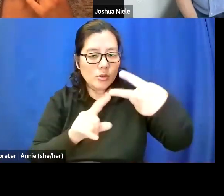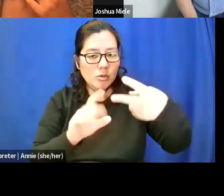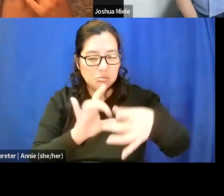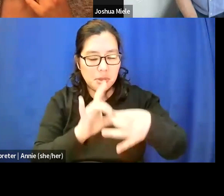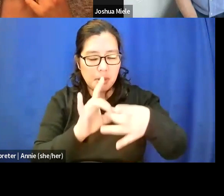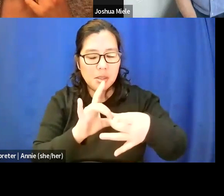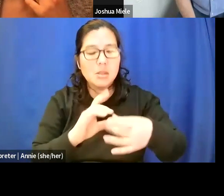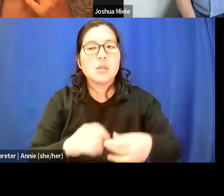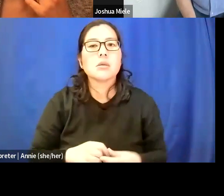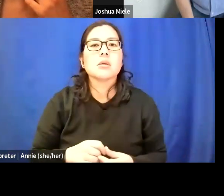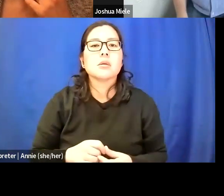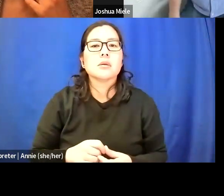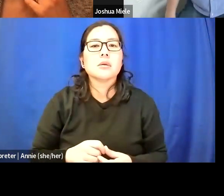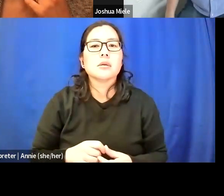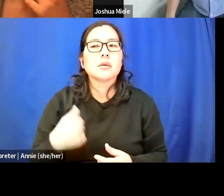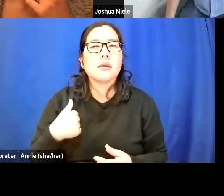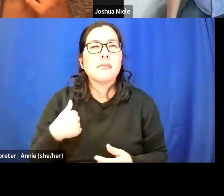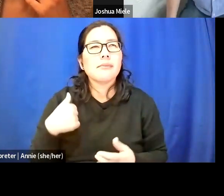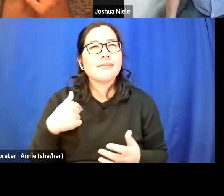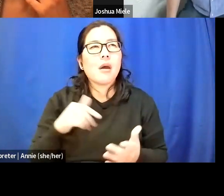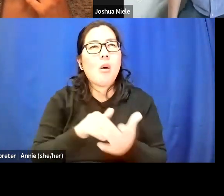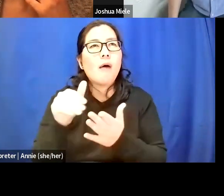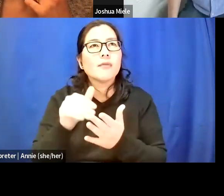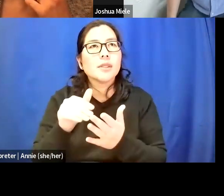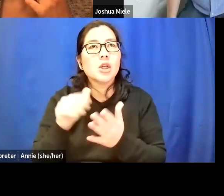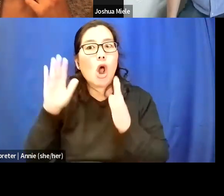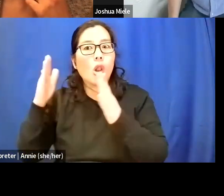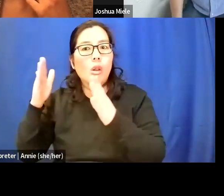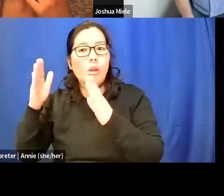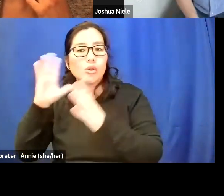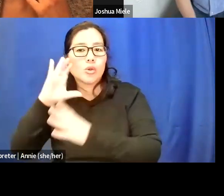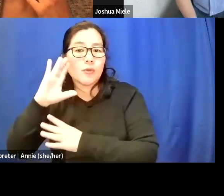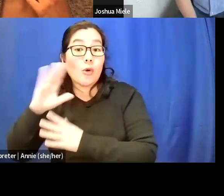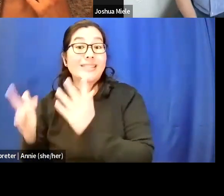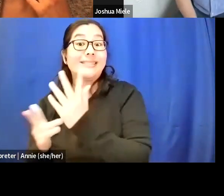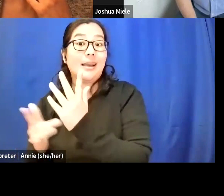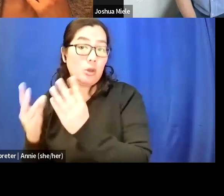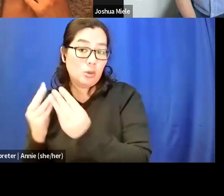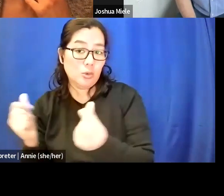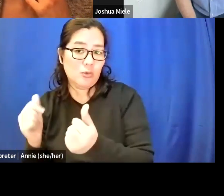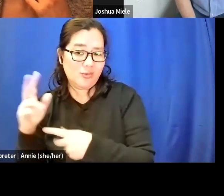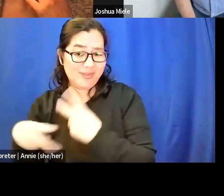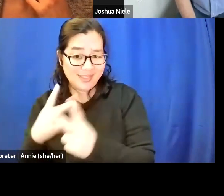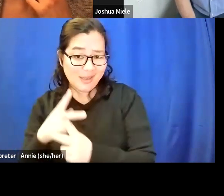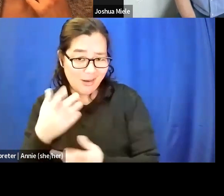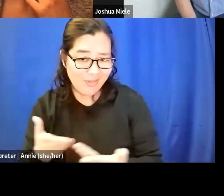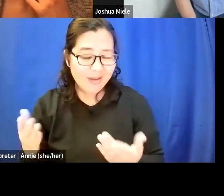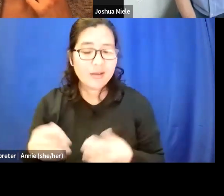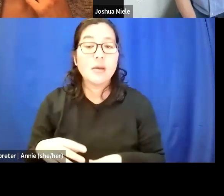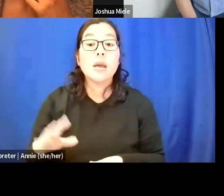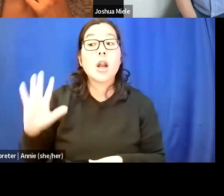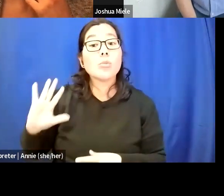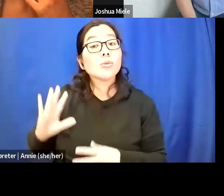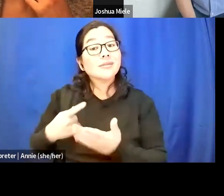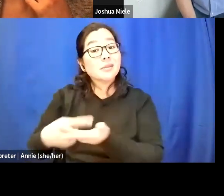often reach for technical solutions when for this kind of thing. And in our previous discussions